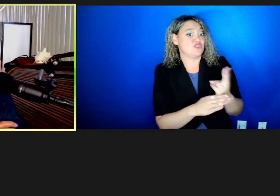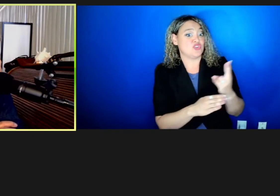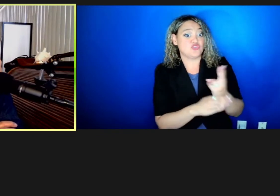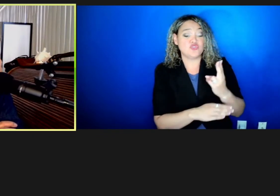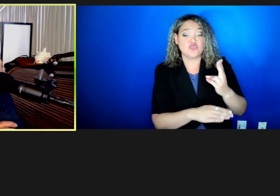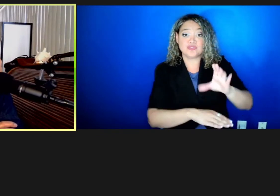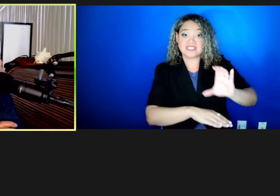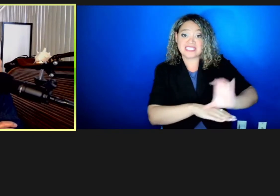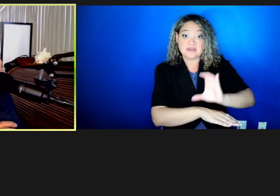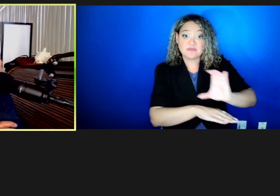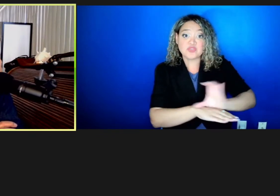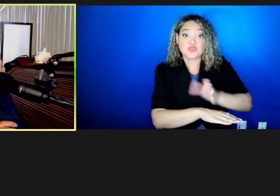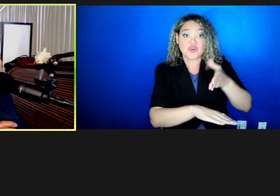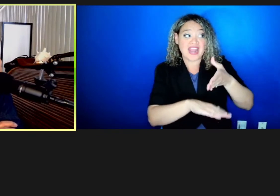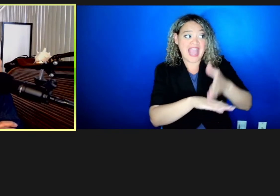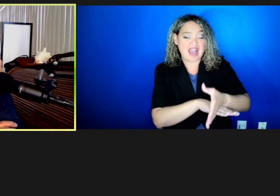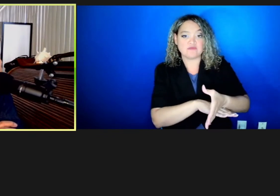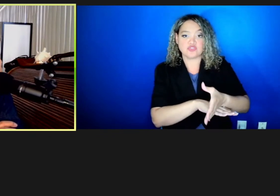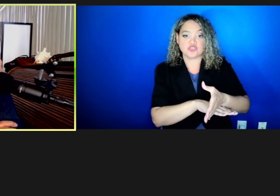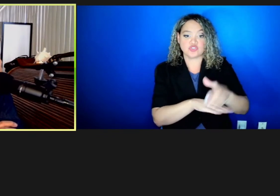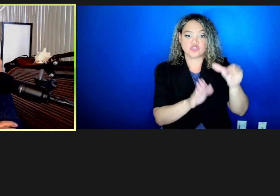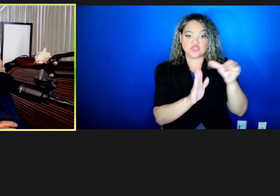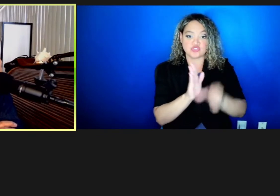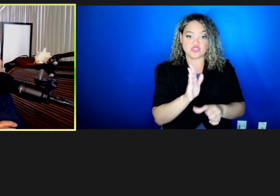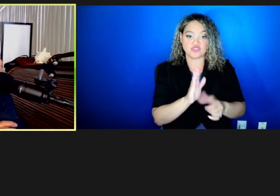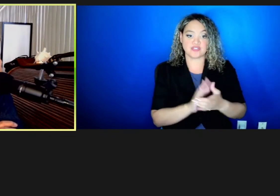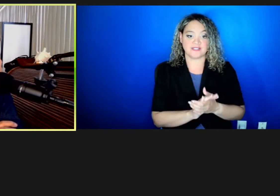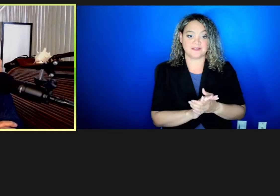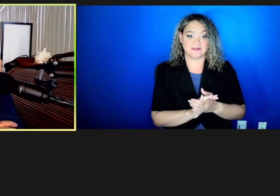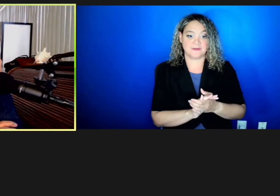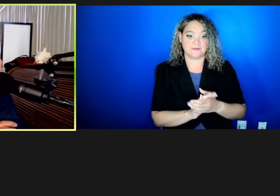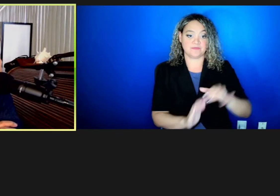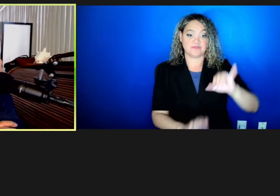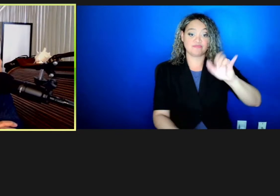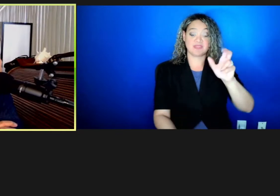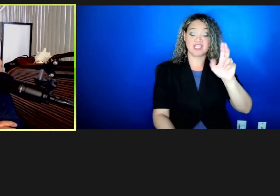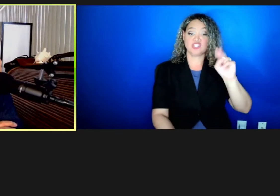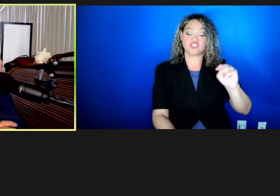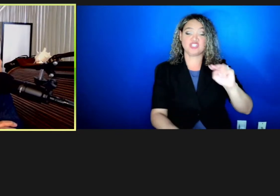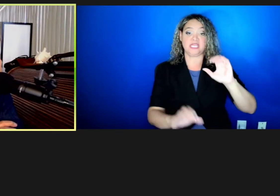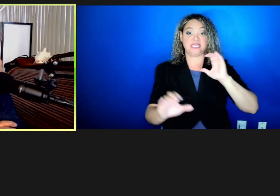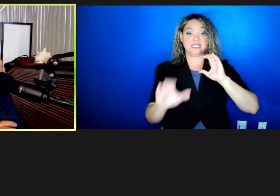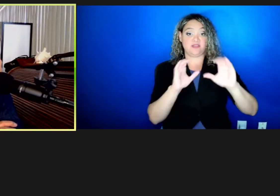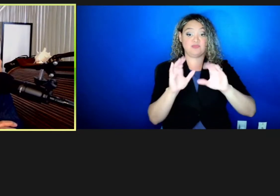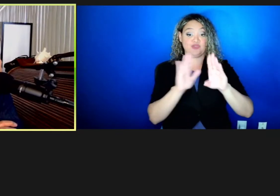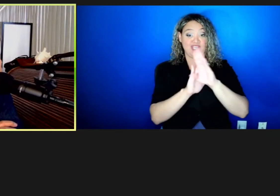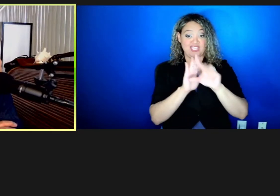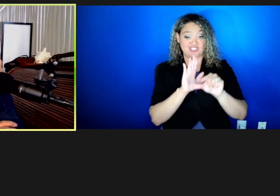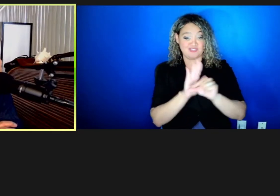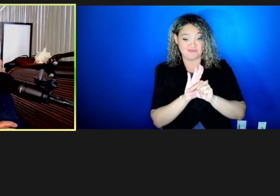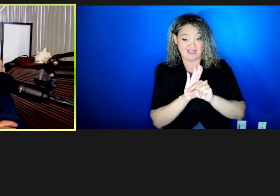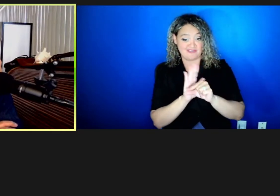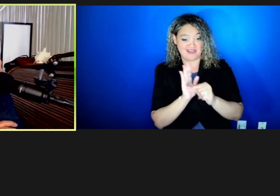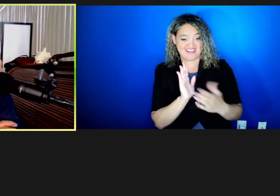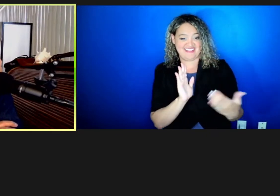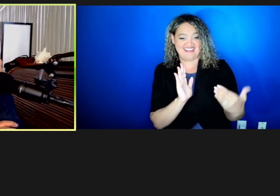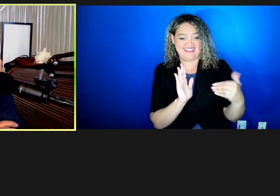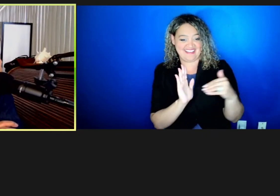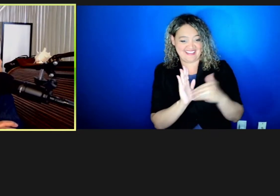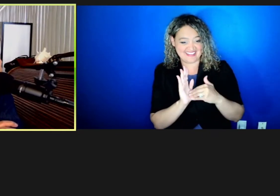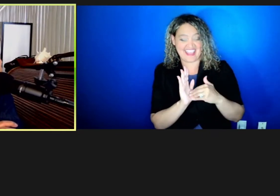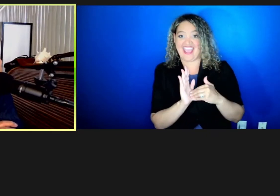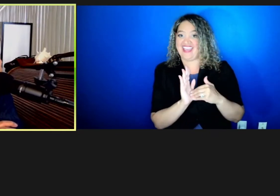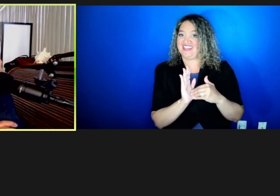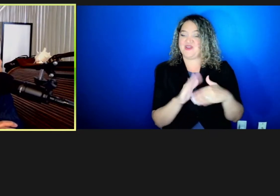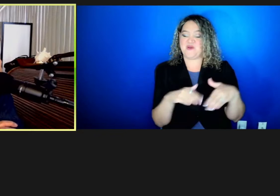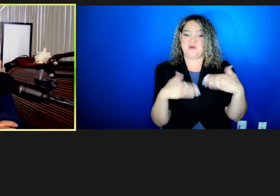keyboard post-surgery. But Jean Babinchak's communication background, again, came to the